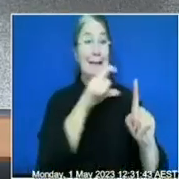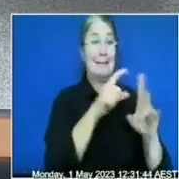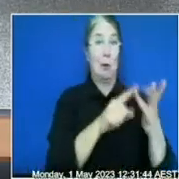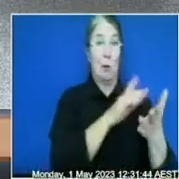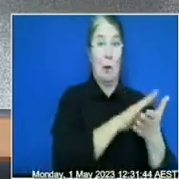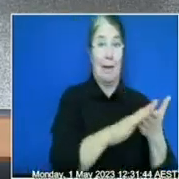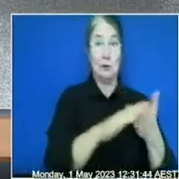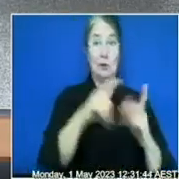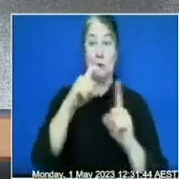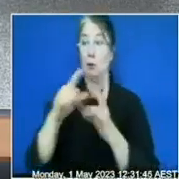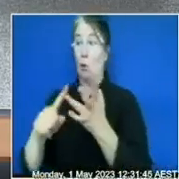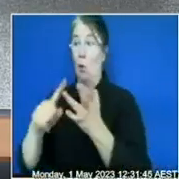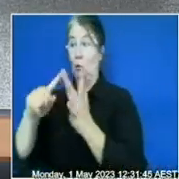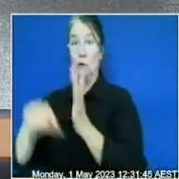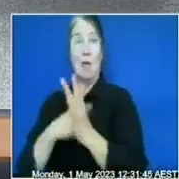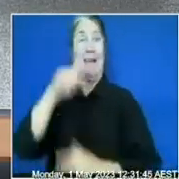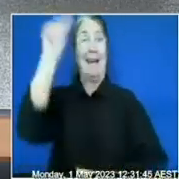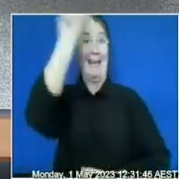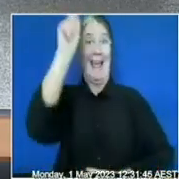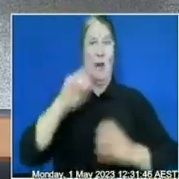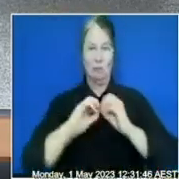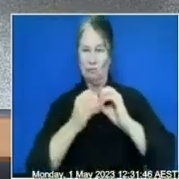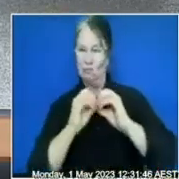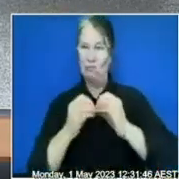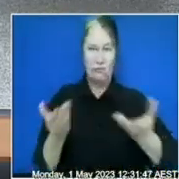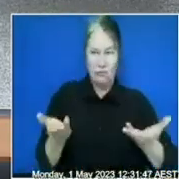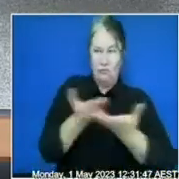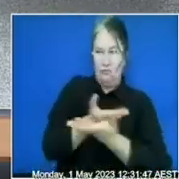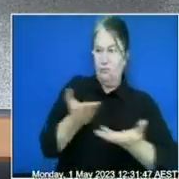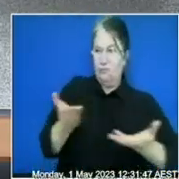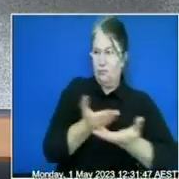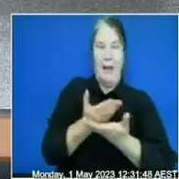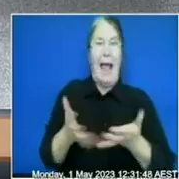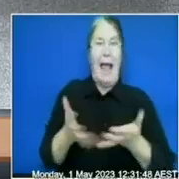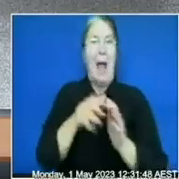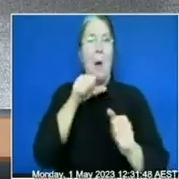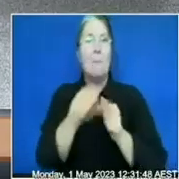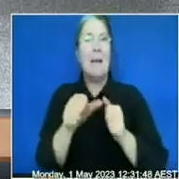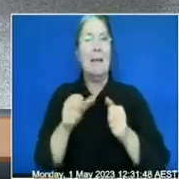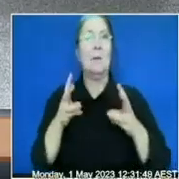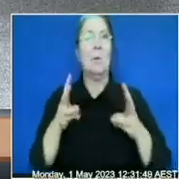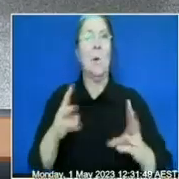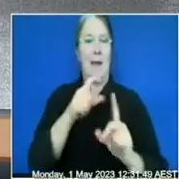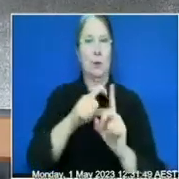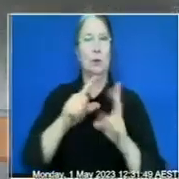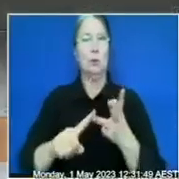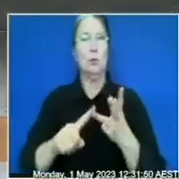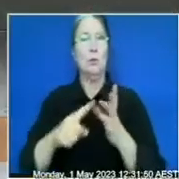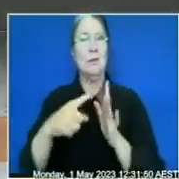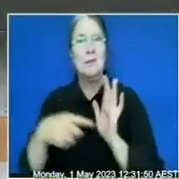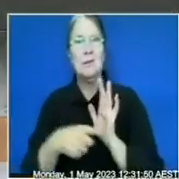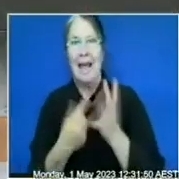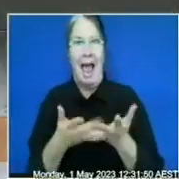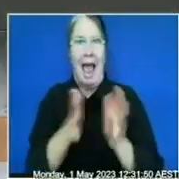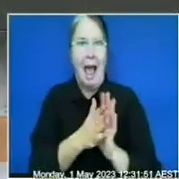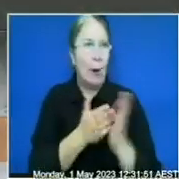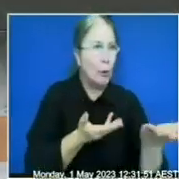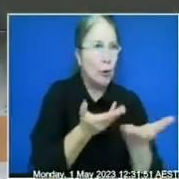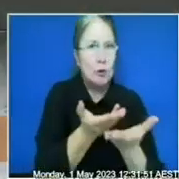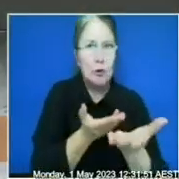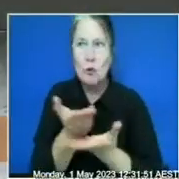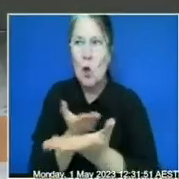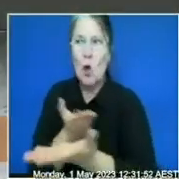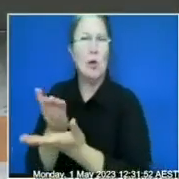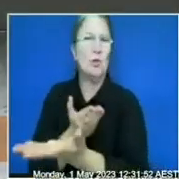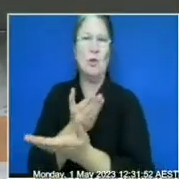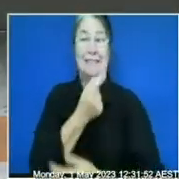early stages and that consultation yet to commence. And just going back to recommendation